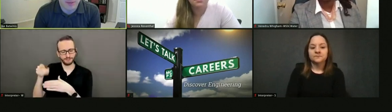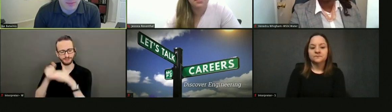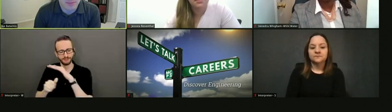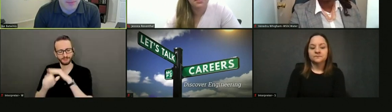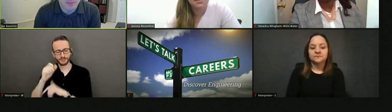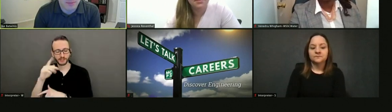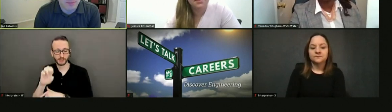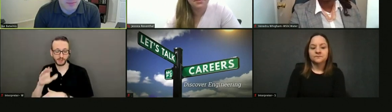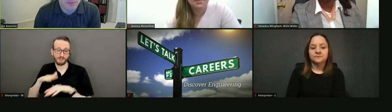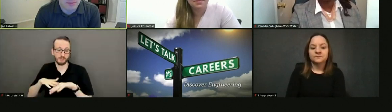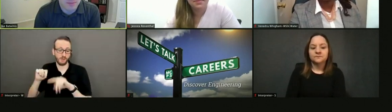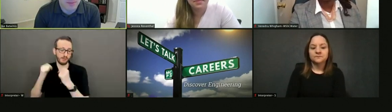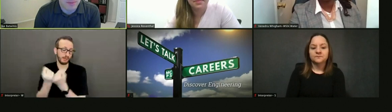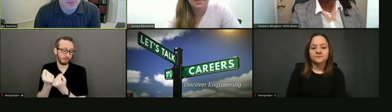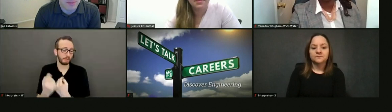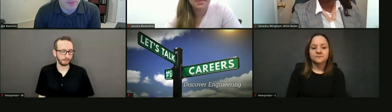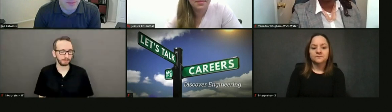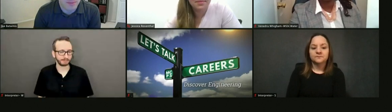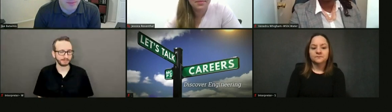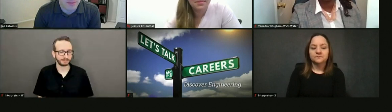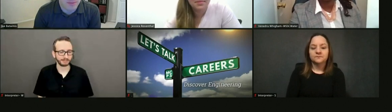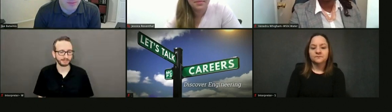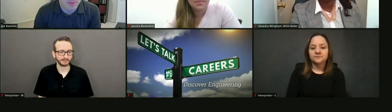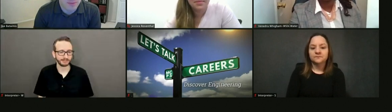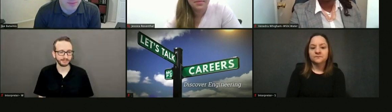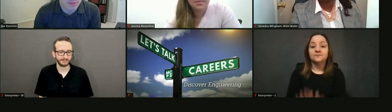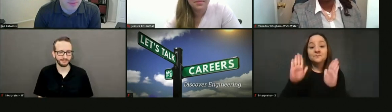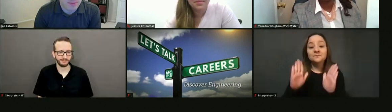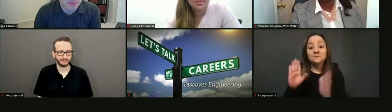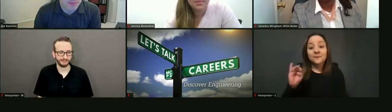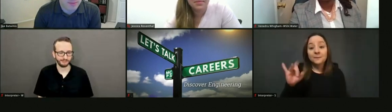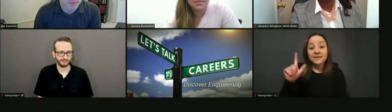on our team. Great. Melissa?